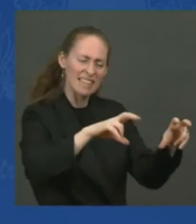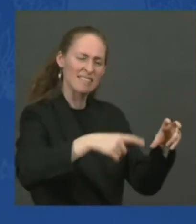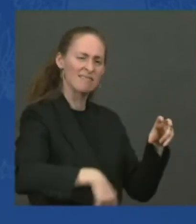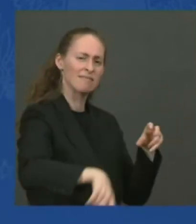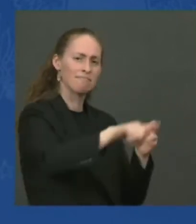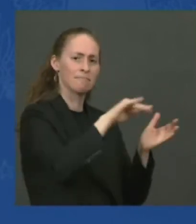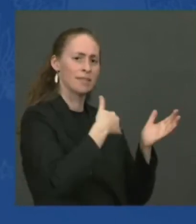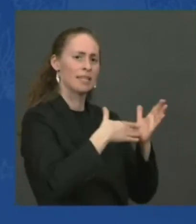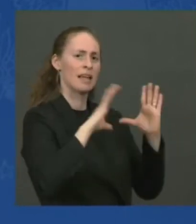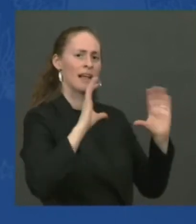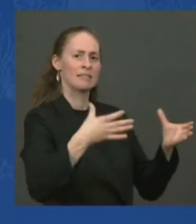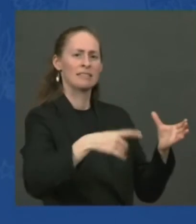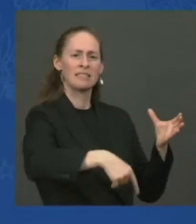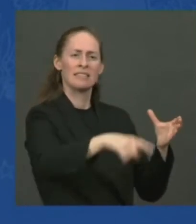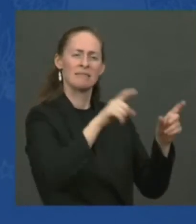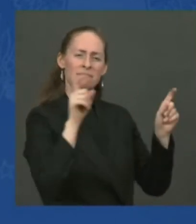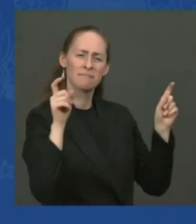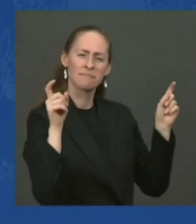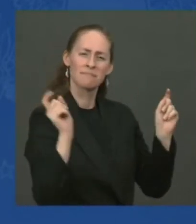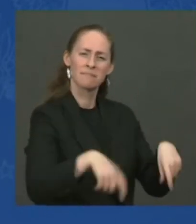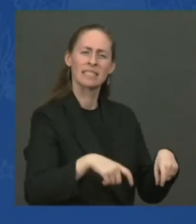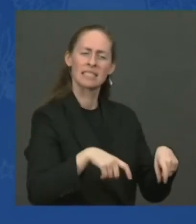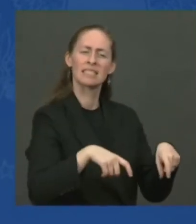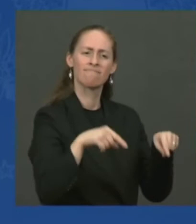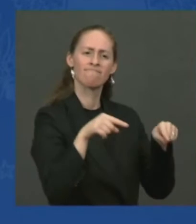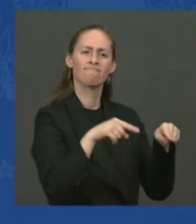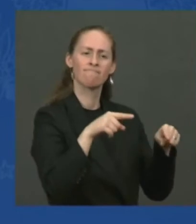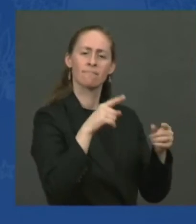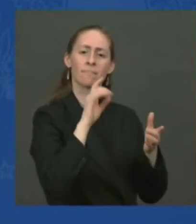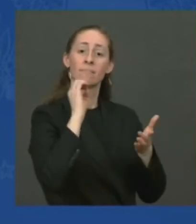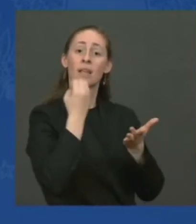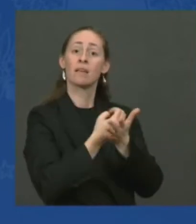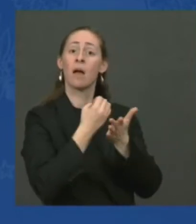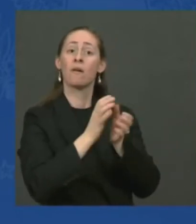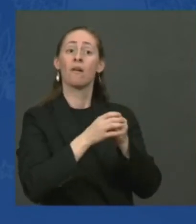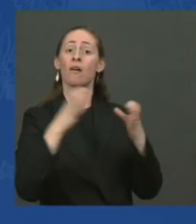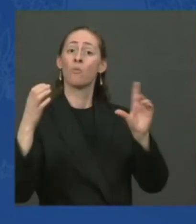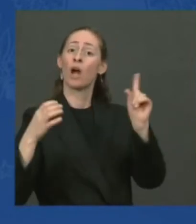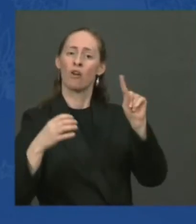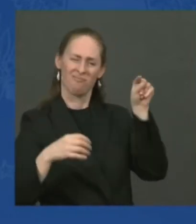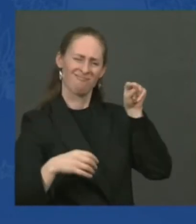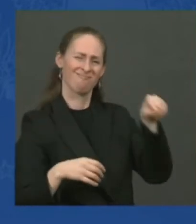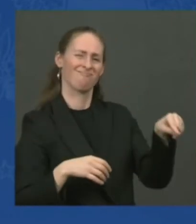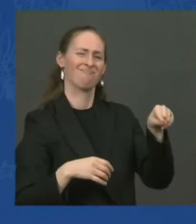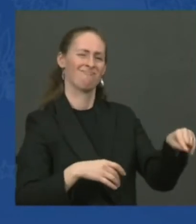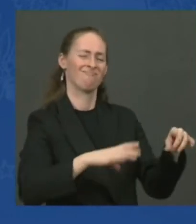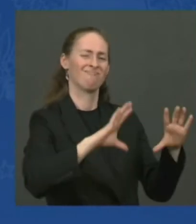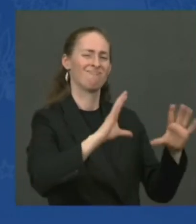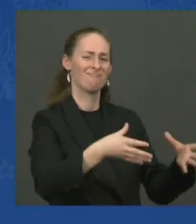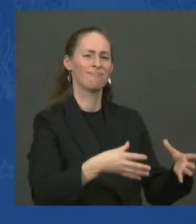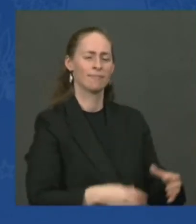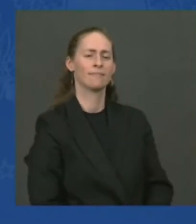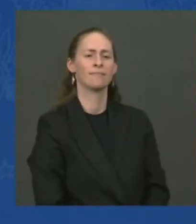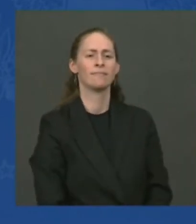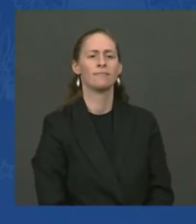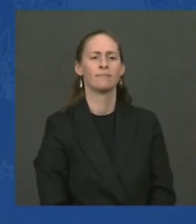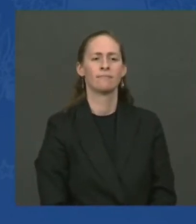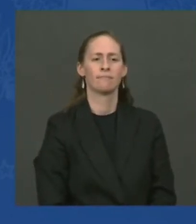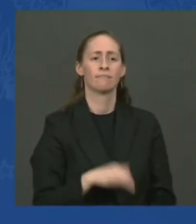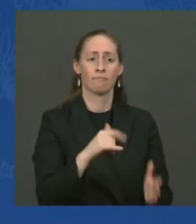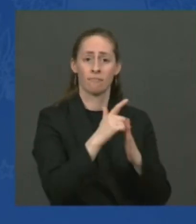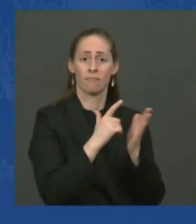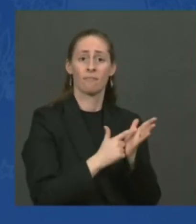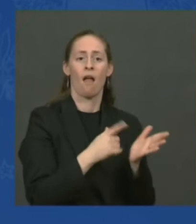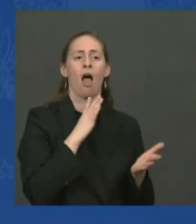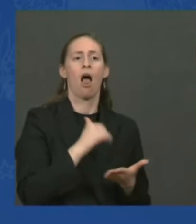economy from the bottom up and the middle out. This law delivers on that long overdue promise, in my view. It creates better jobs for millions of